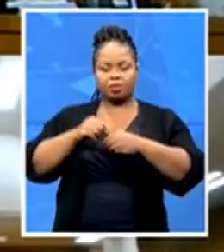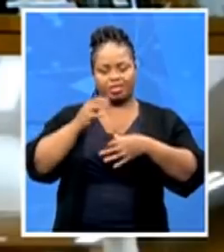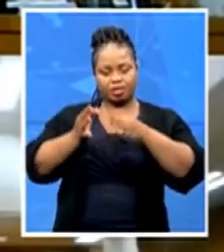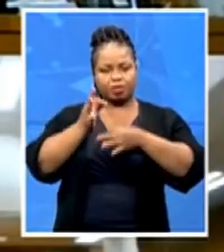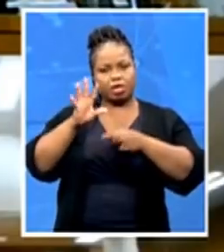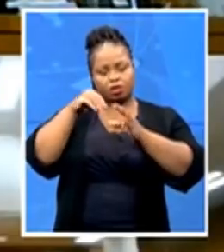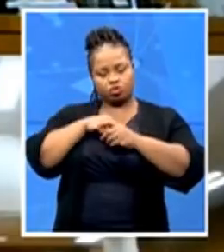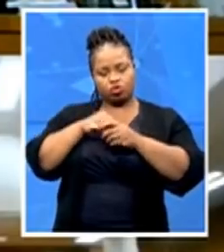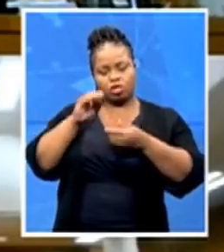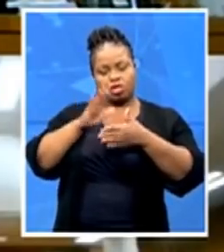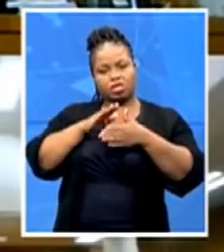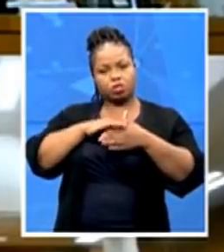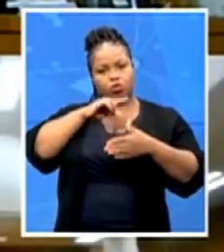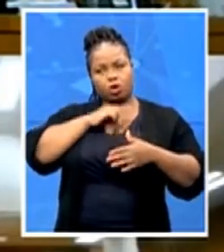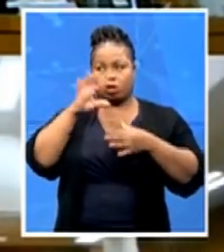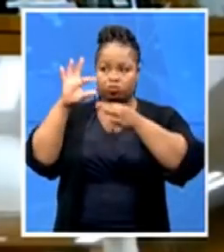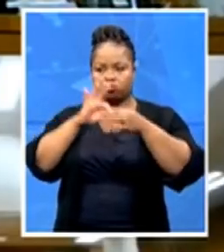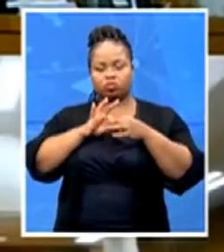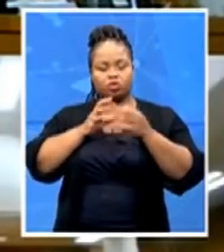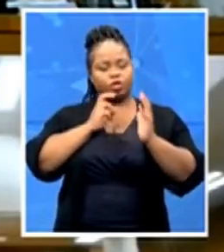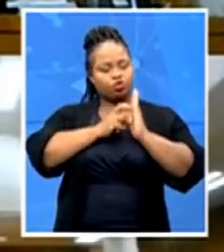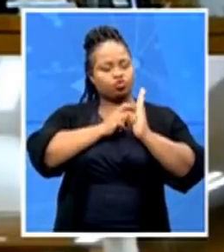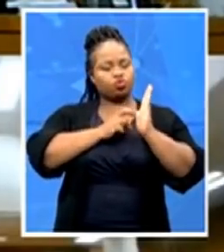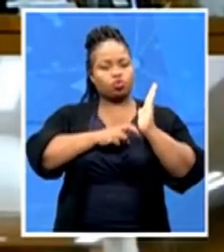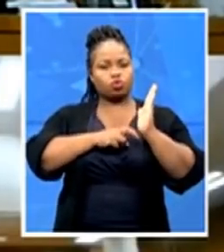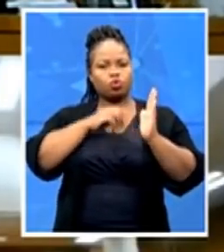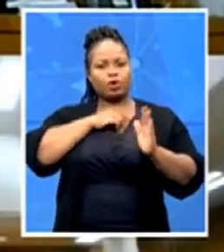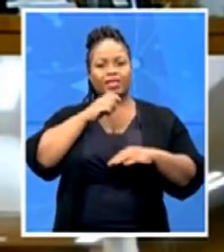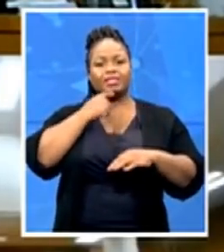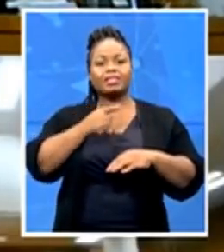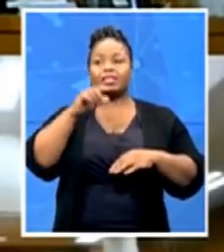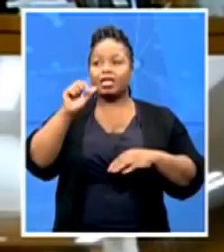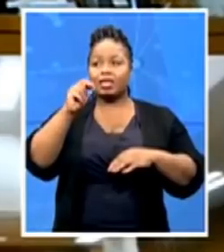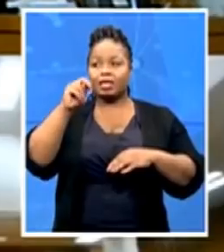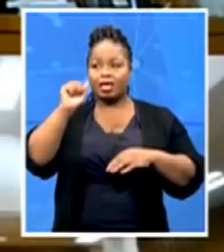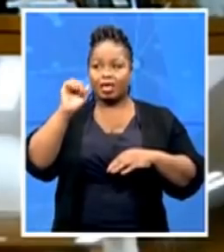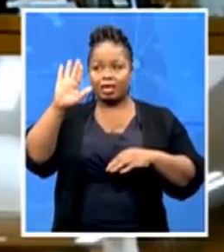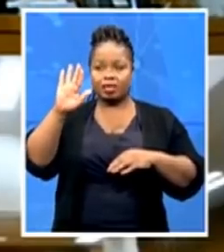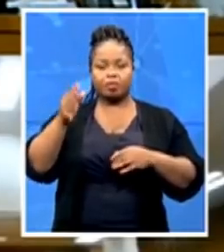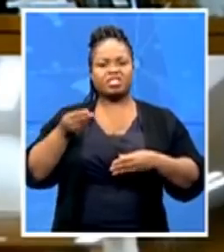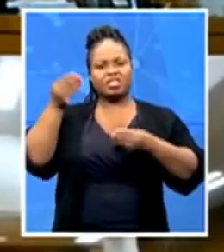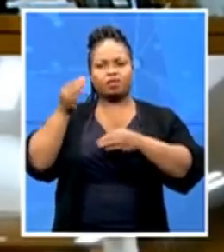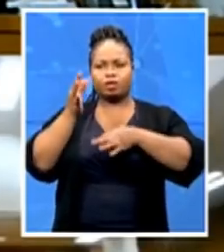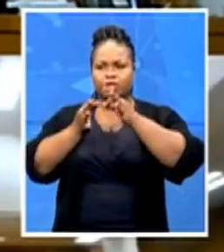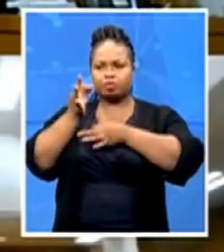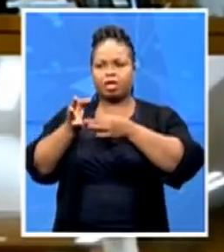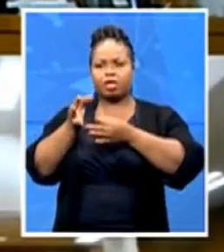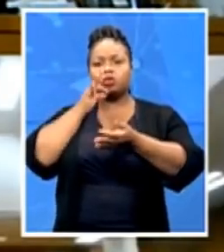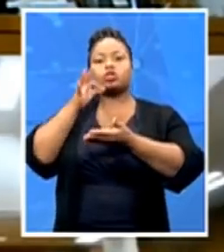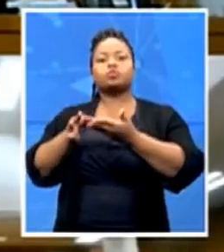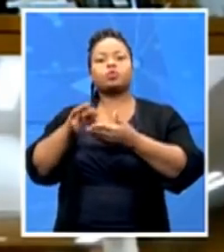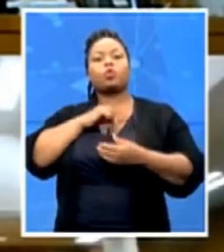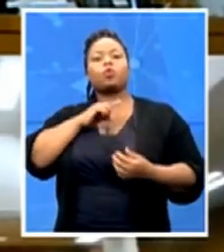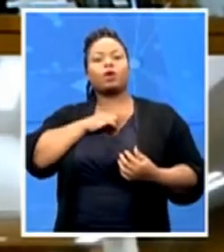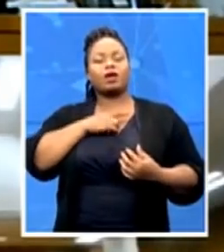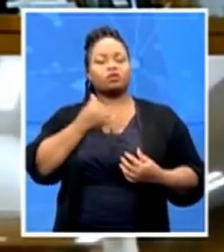rule requires that the NA be given reasons for the recommendations. So it has the right to those reasons, and indeed,